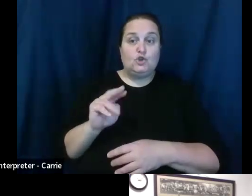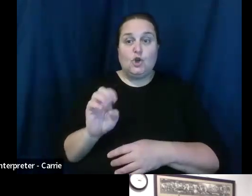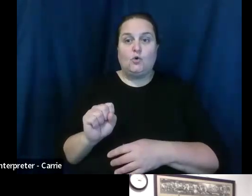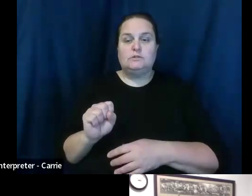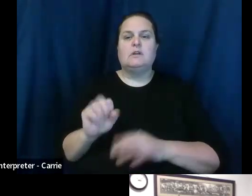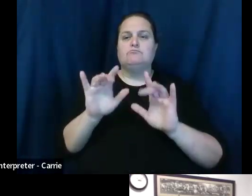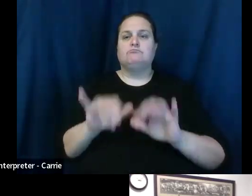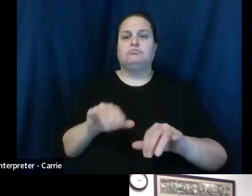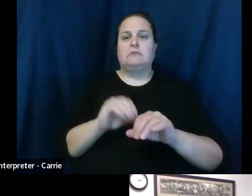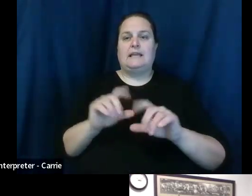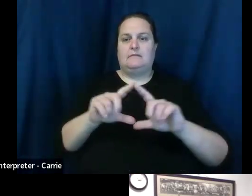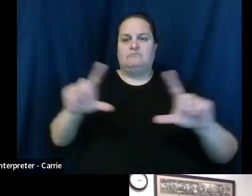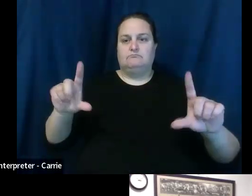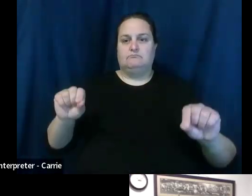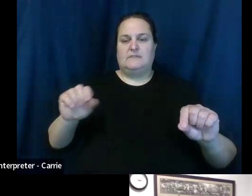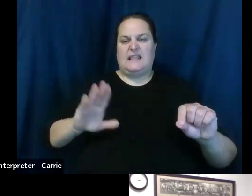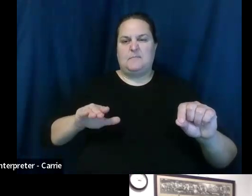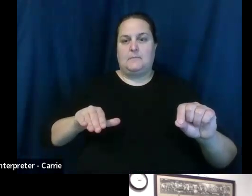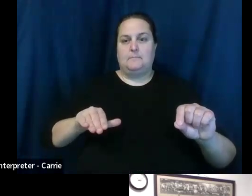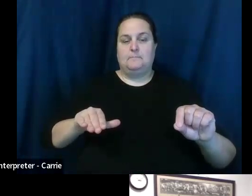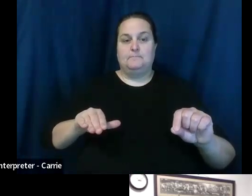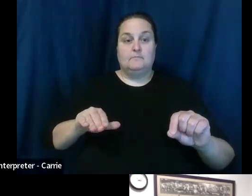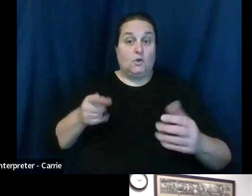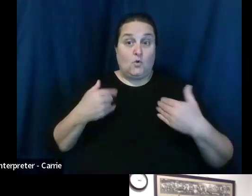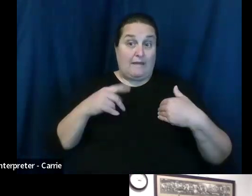And please let me know if you have any questions.